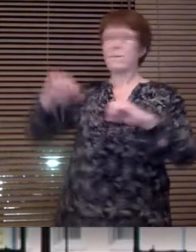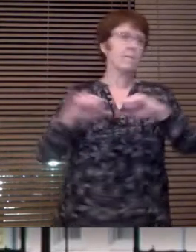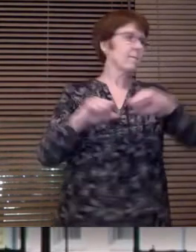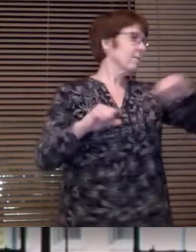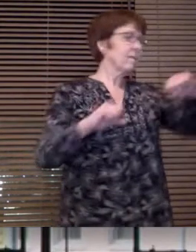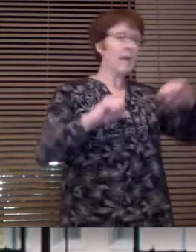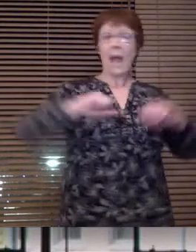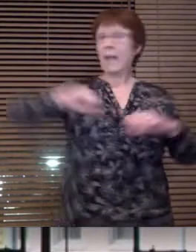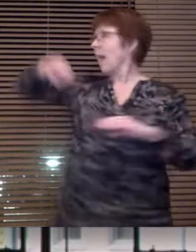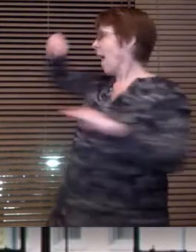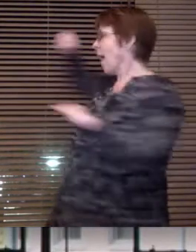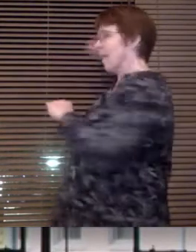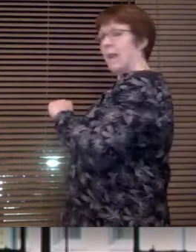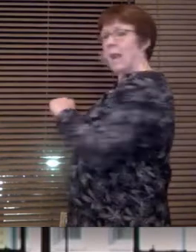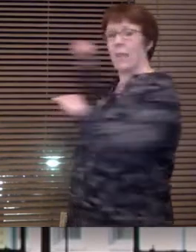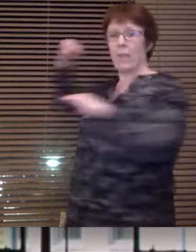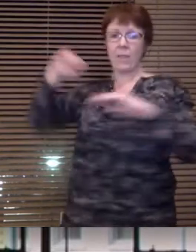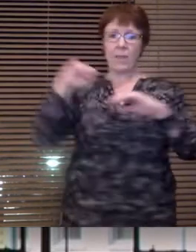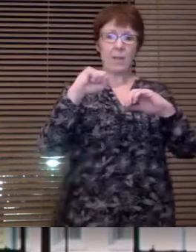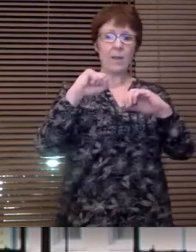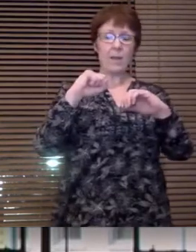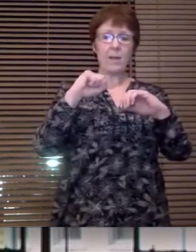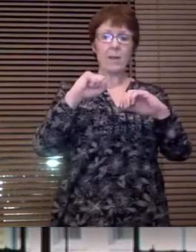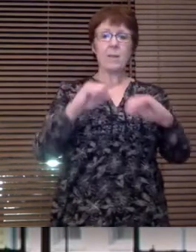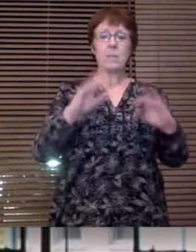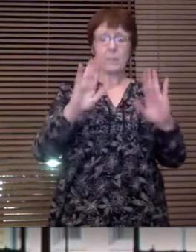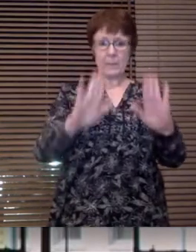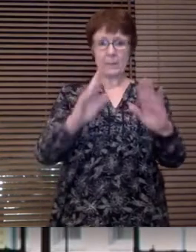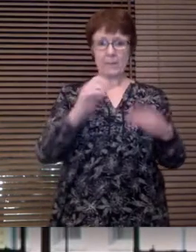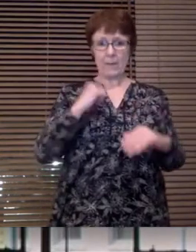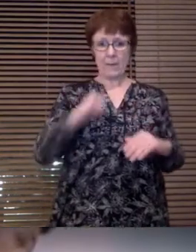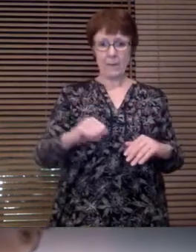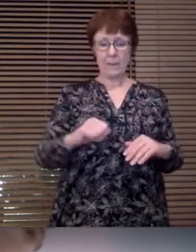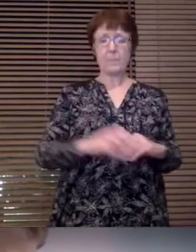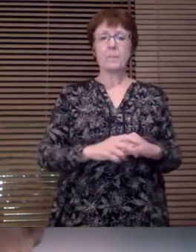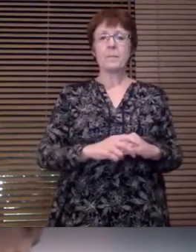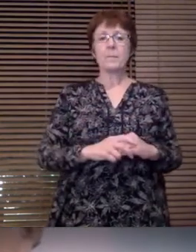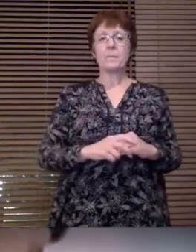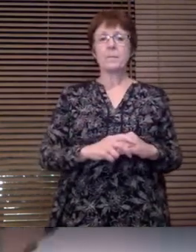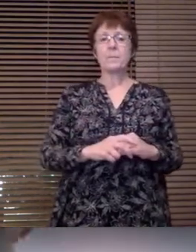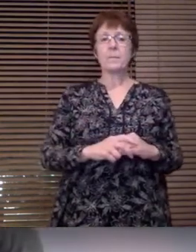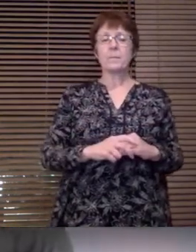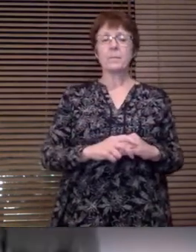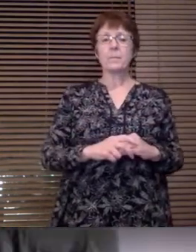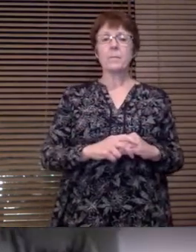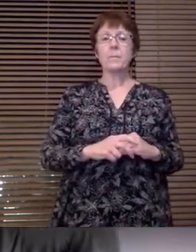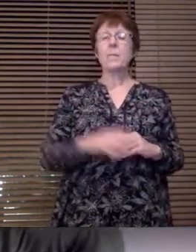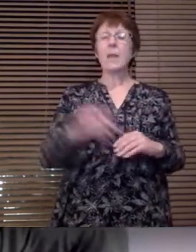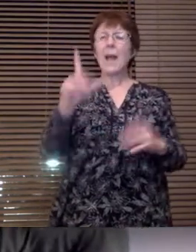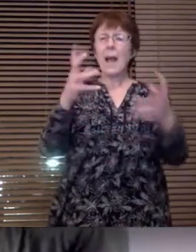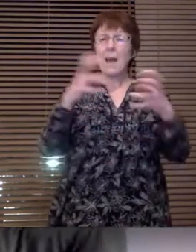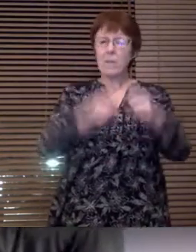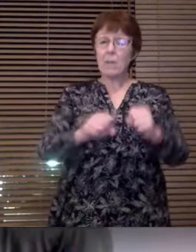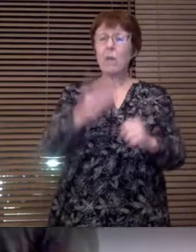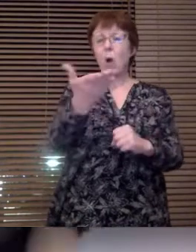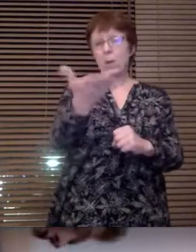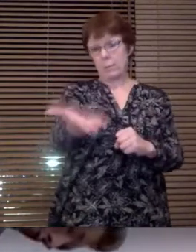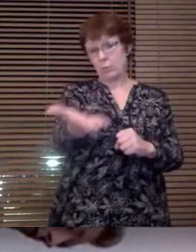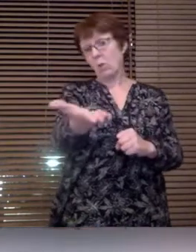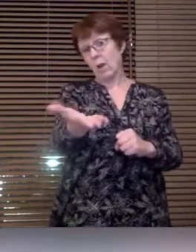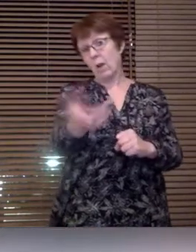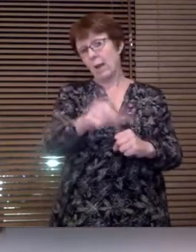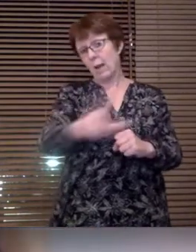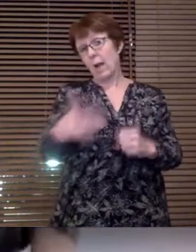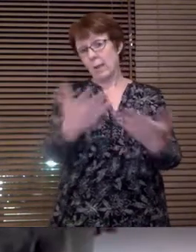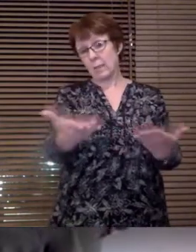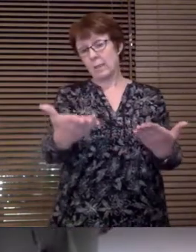ceiling. Just start little movement. Or if you get the full movement, put on your knees. But again, I want